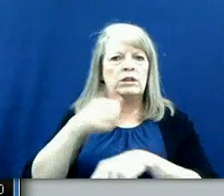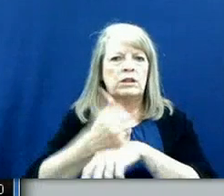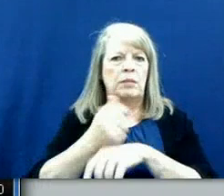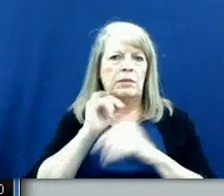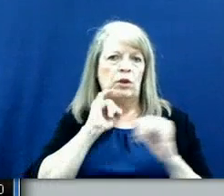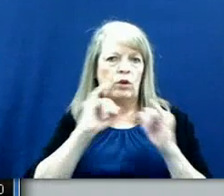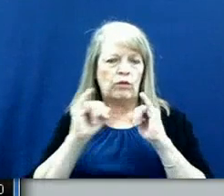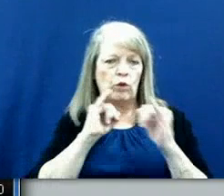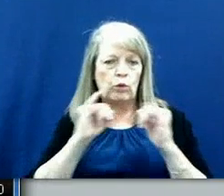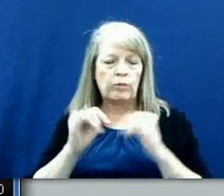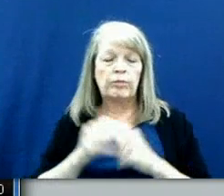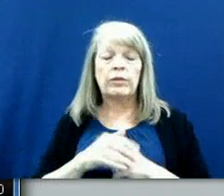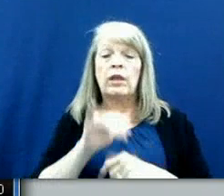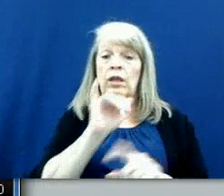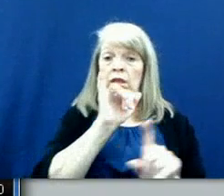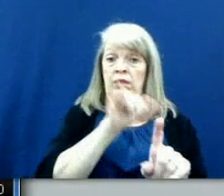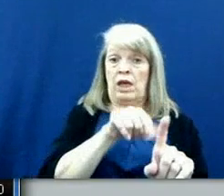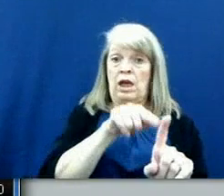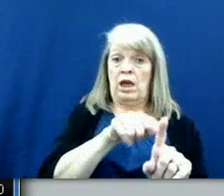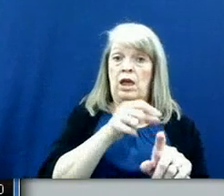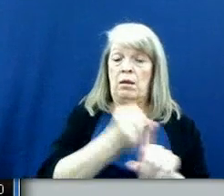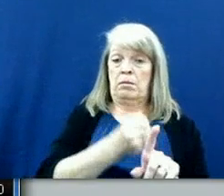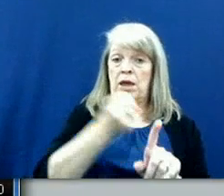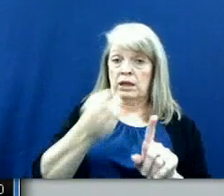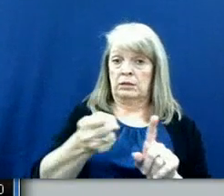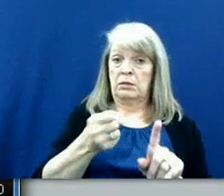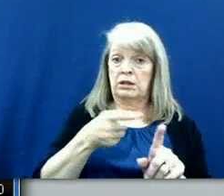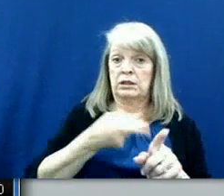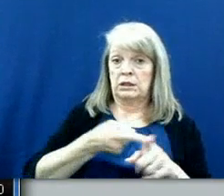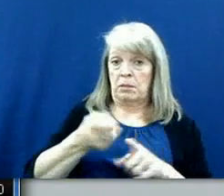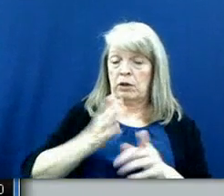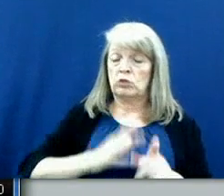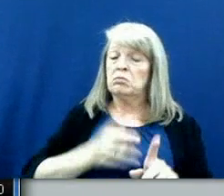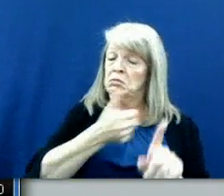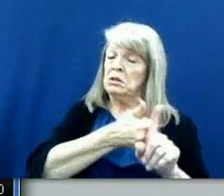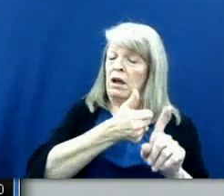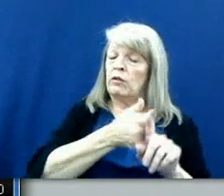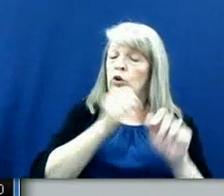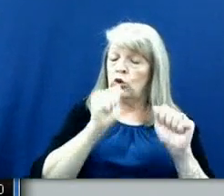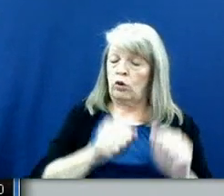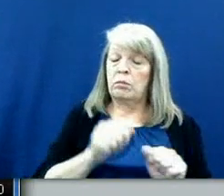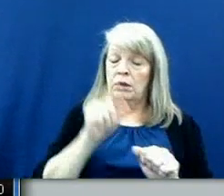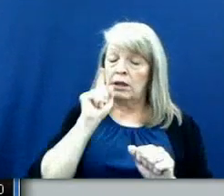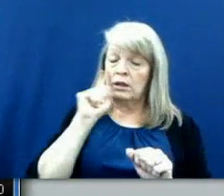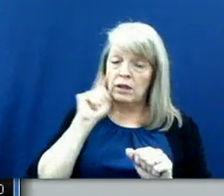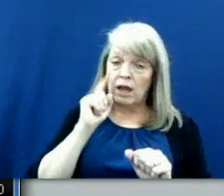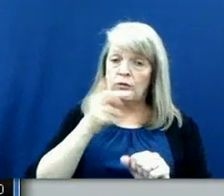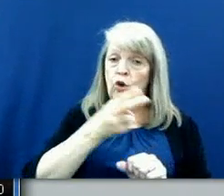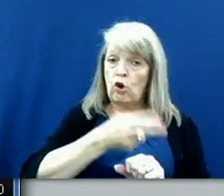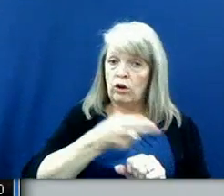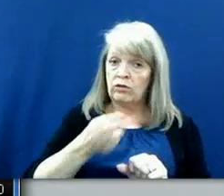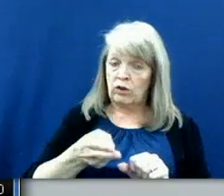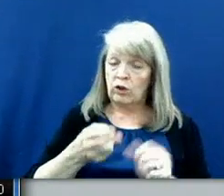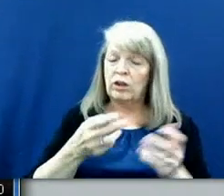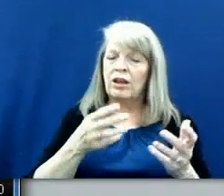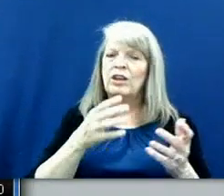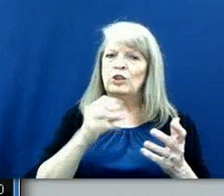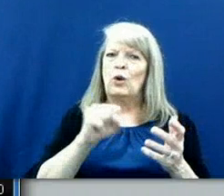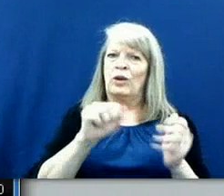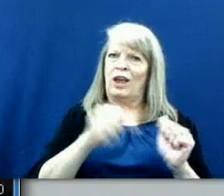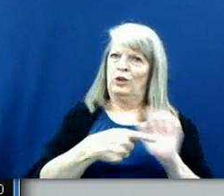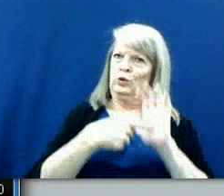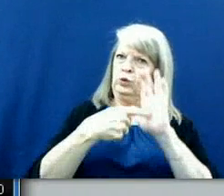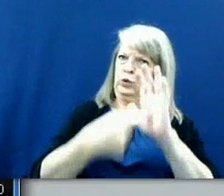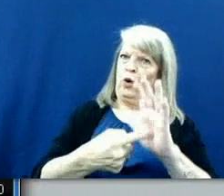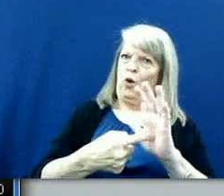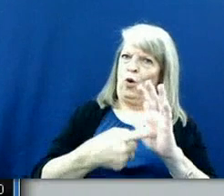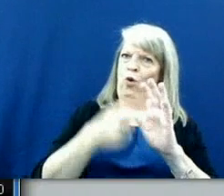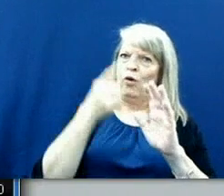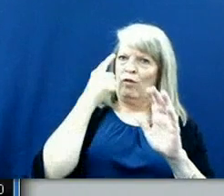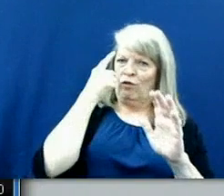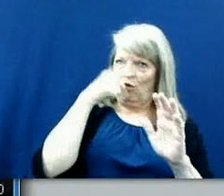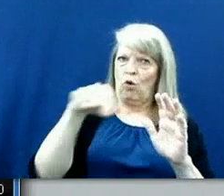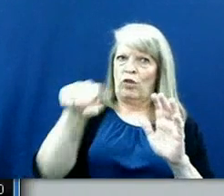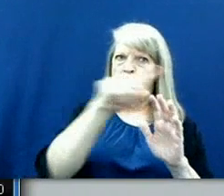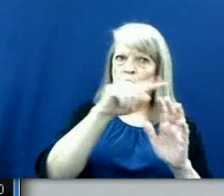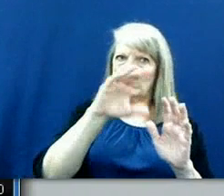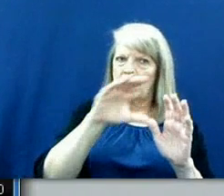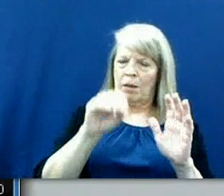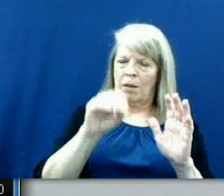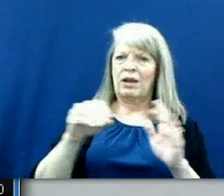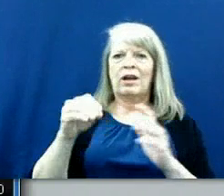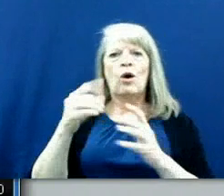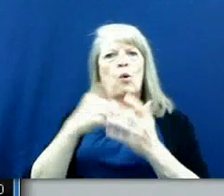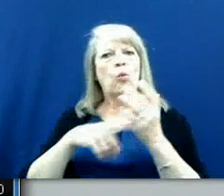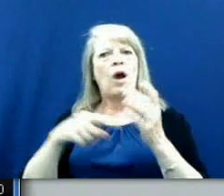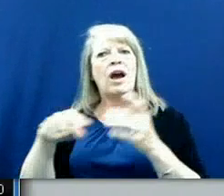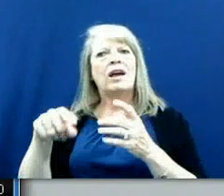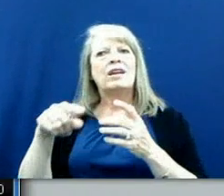The placement specialists may themselves be deaf or hard of hearing, providing a role model for deaf job seekers, as well